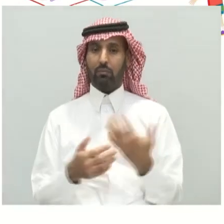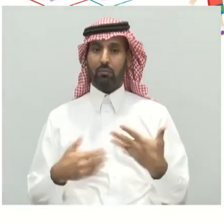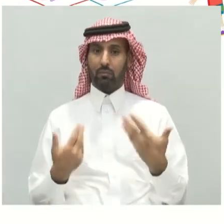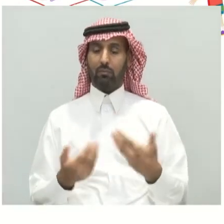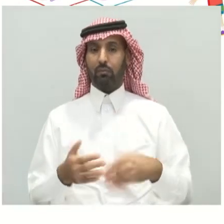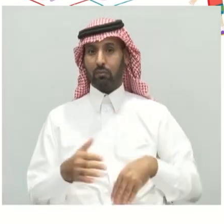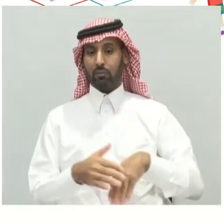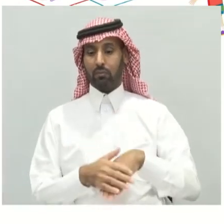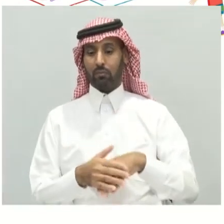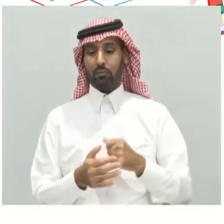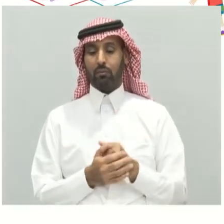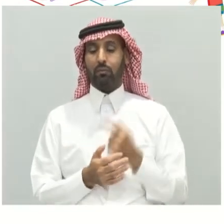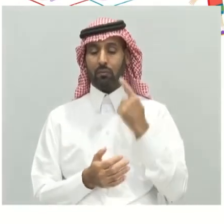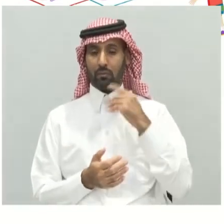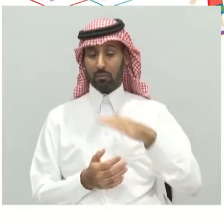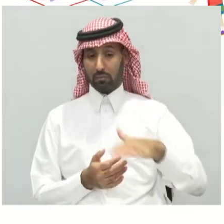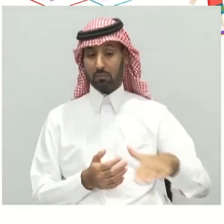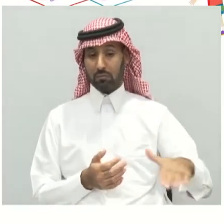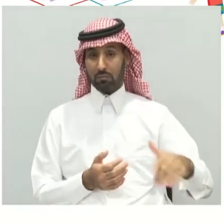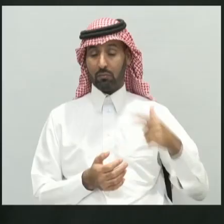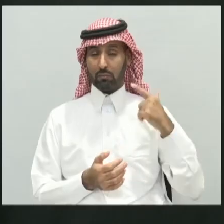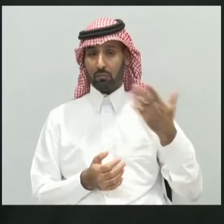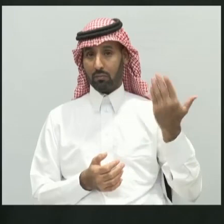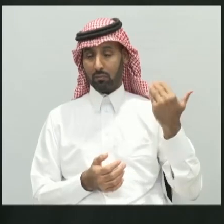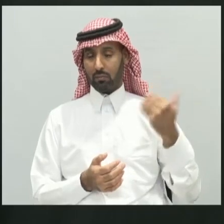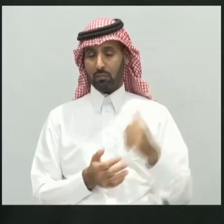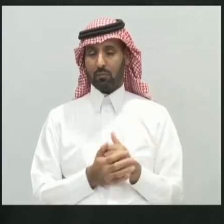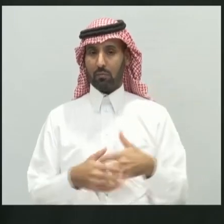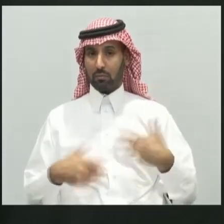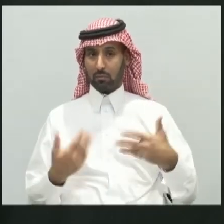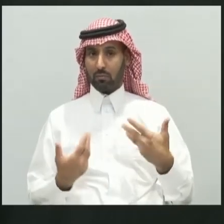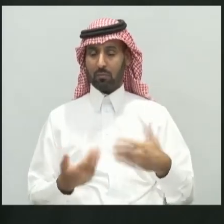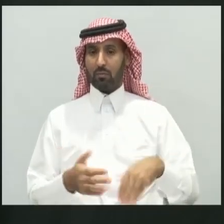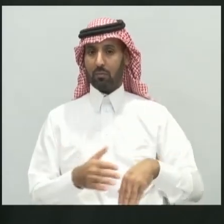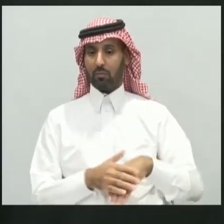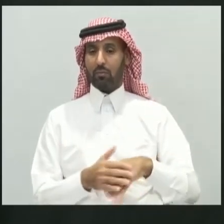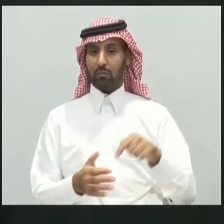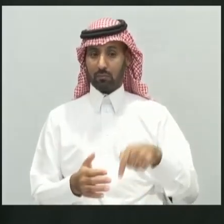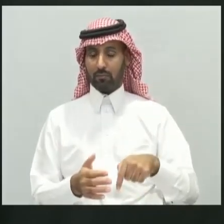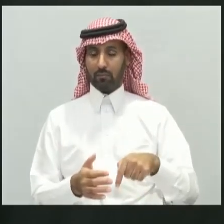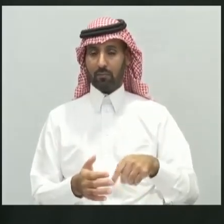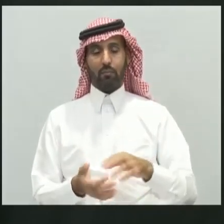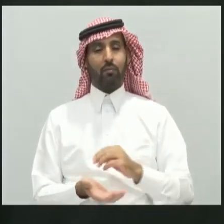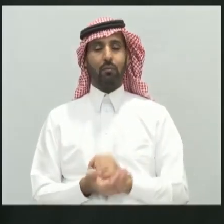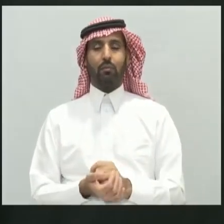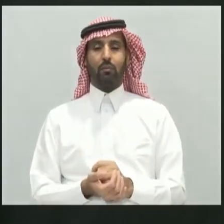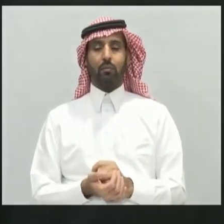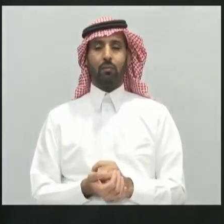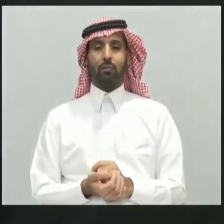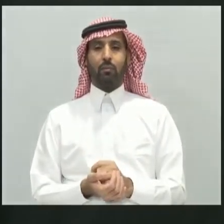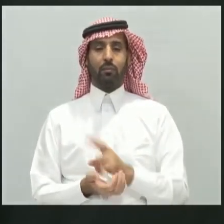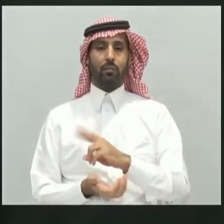football. When I was young before, I didn't used to play football, but maybe now you do. Okay? These